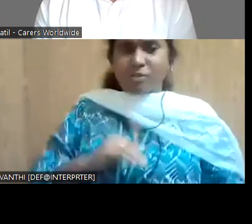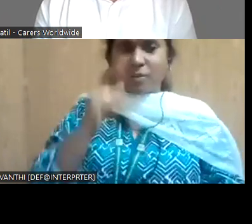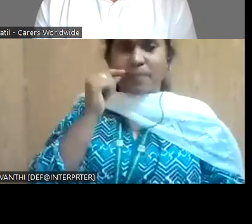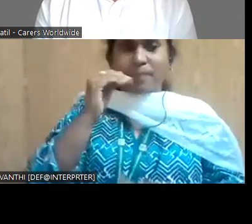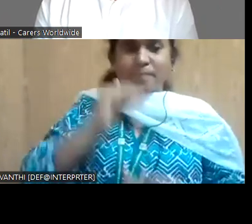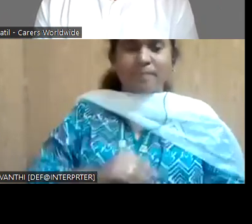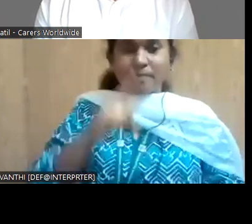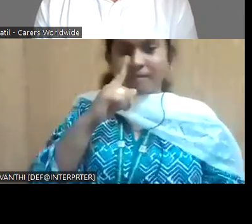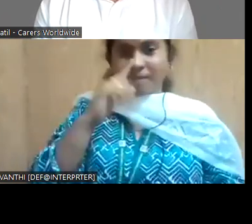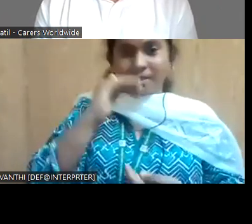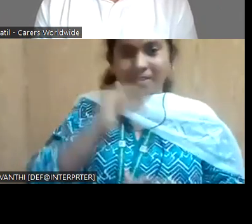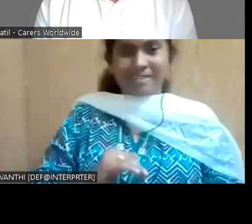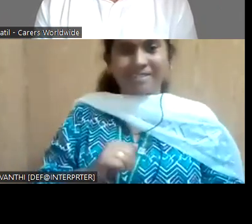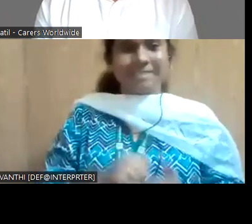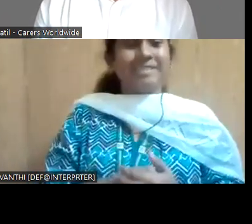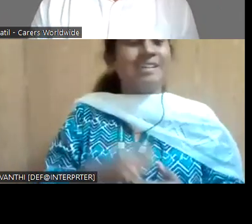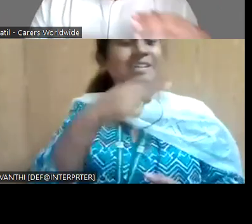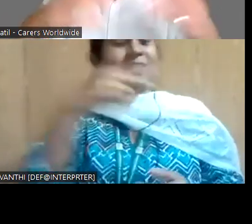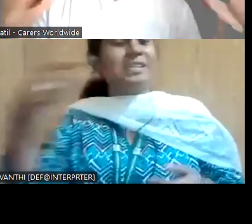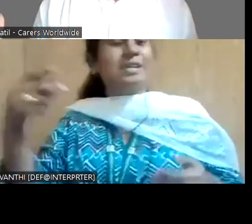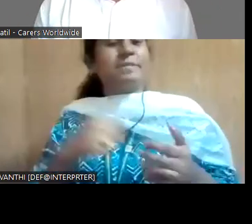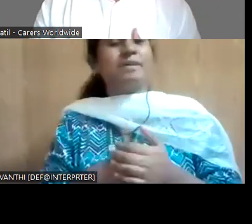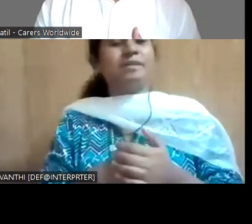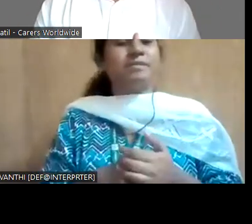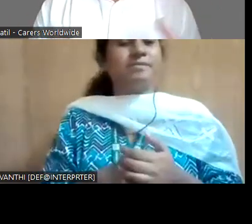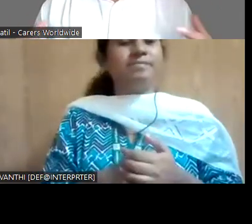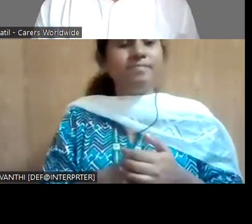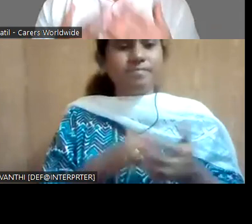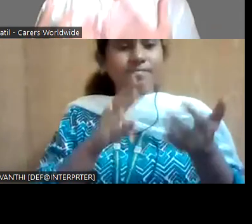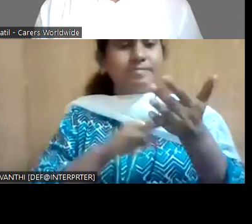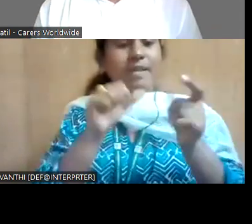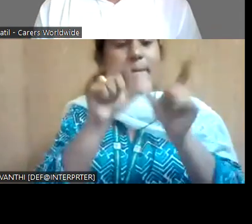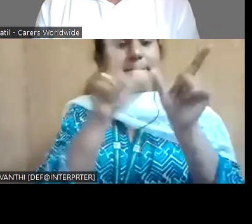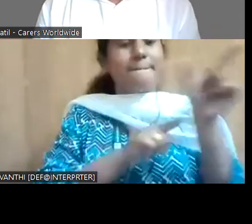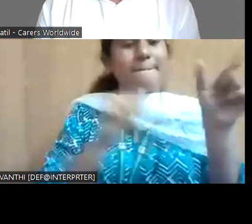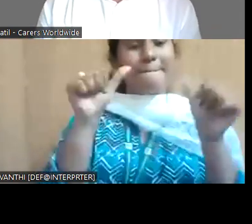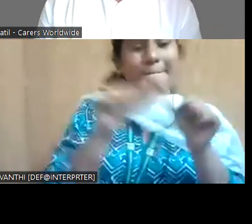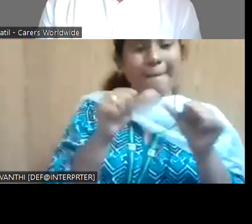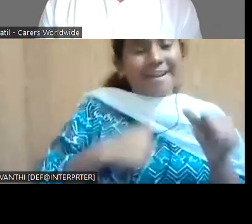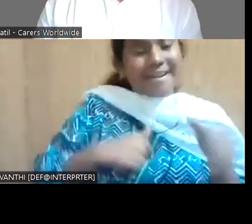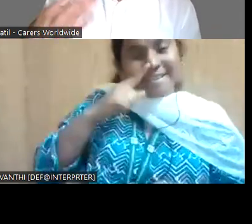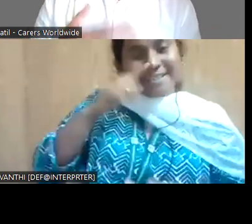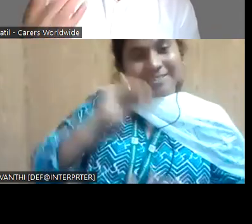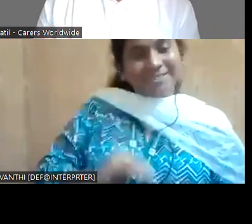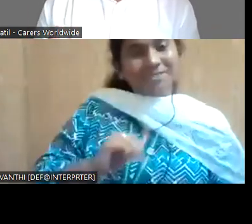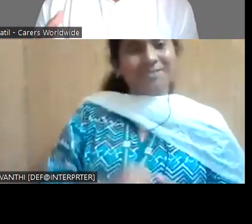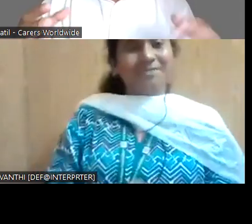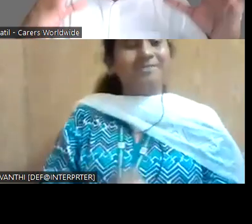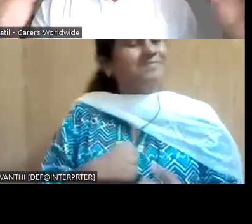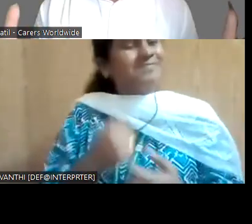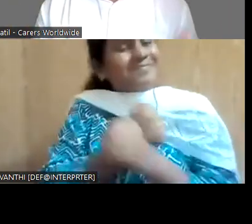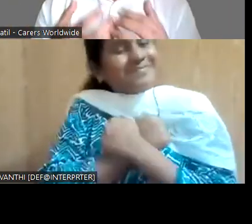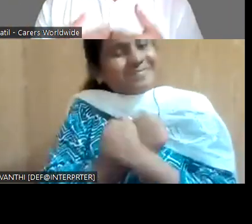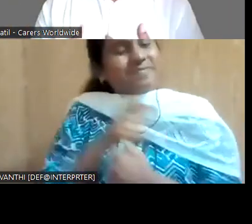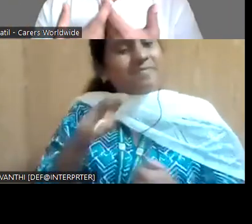Maya, and she has Down syndrome. It's a privilege to have her. She is enriching our life. Because of her, and